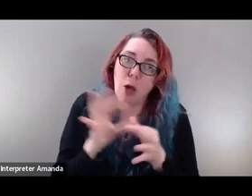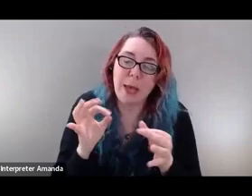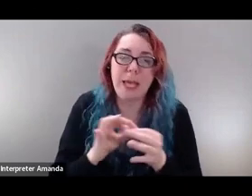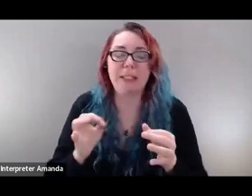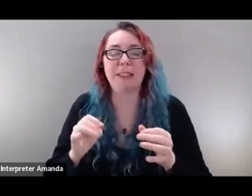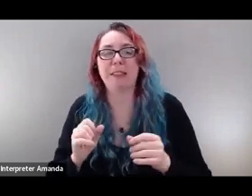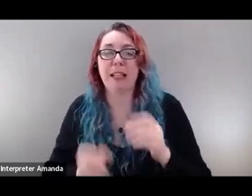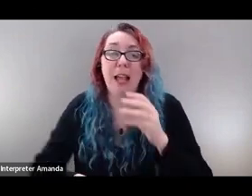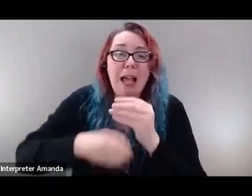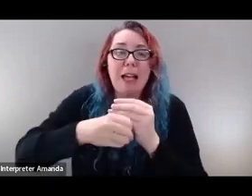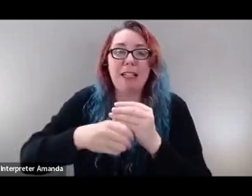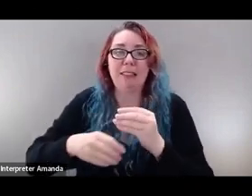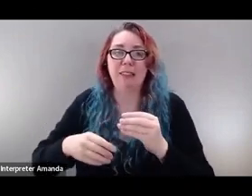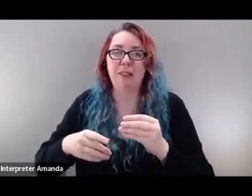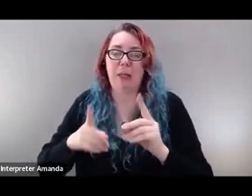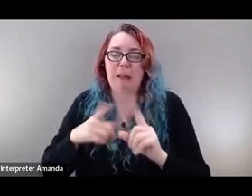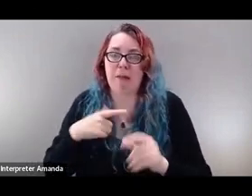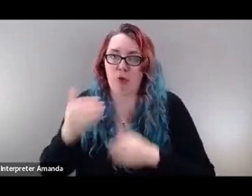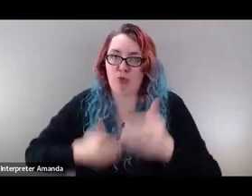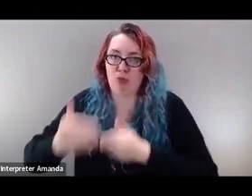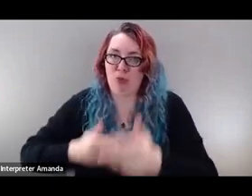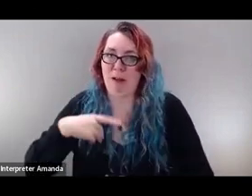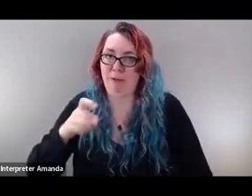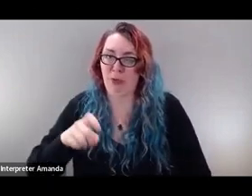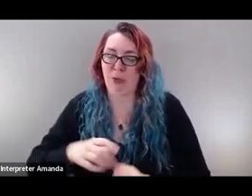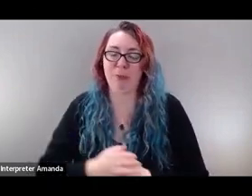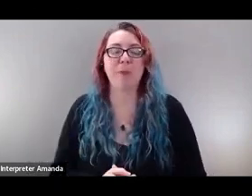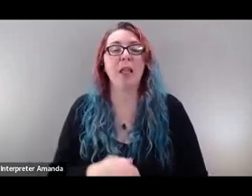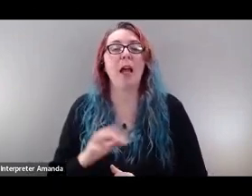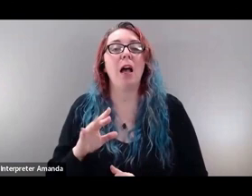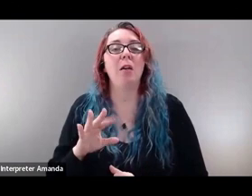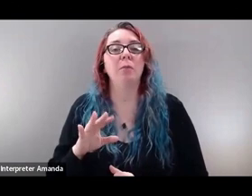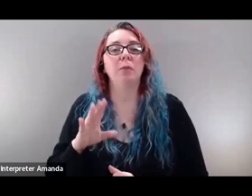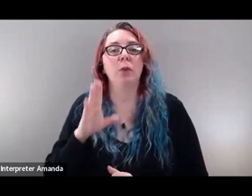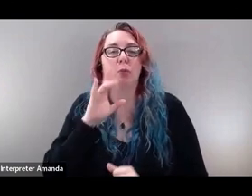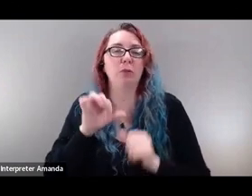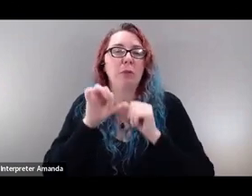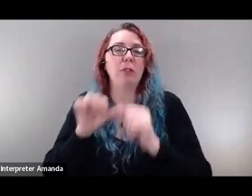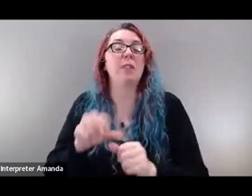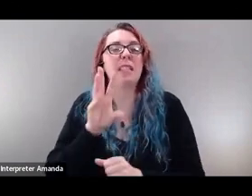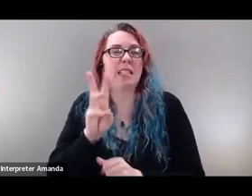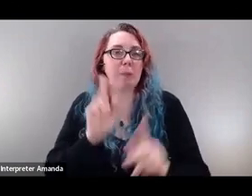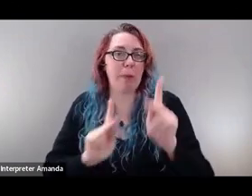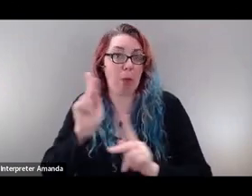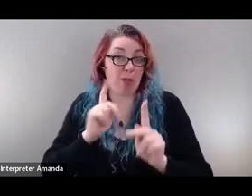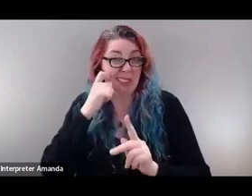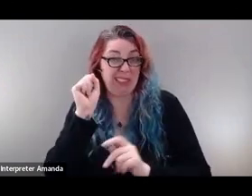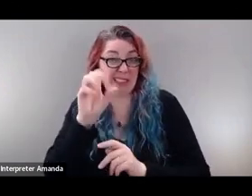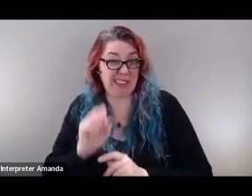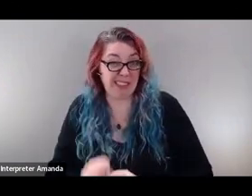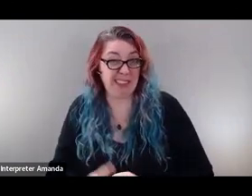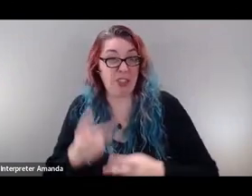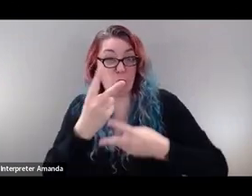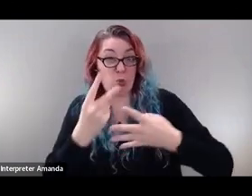but we'll stay with our six panelists for the main part of the event. I'd like to maybe return to